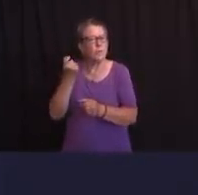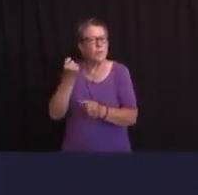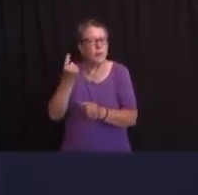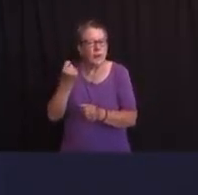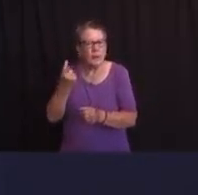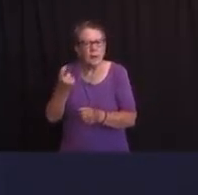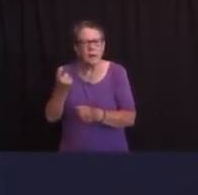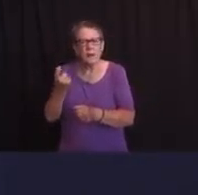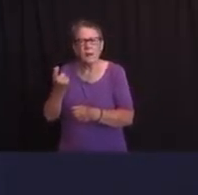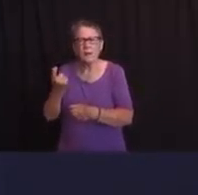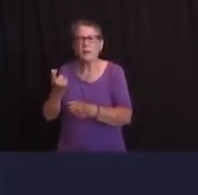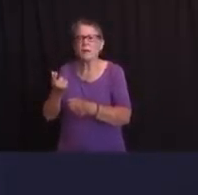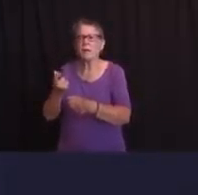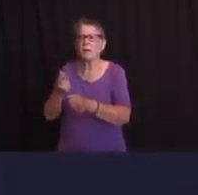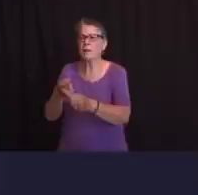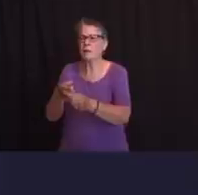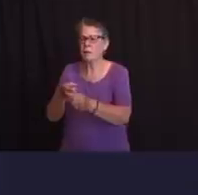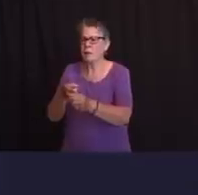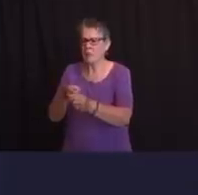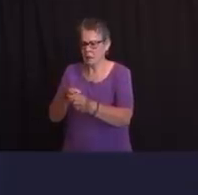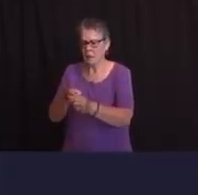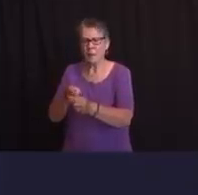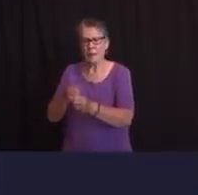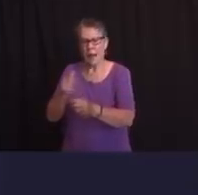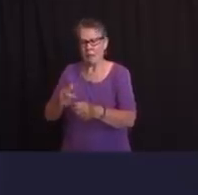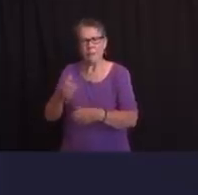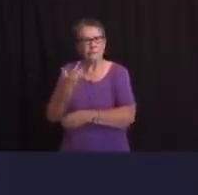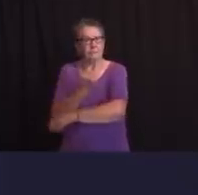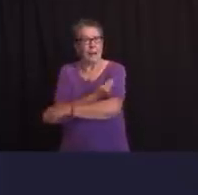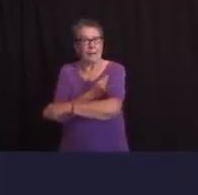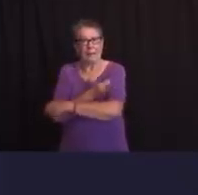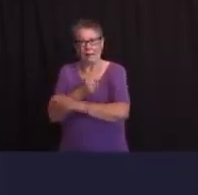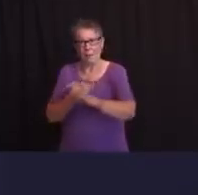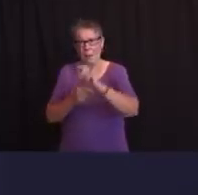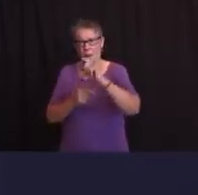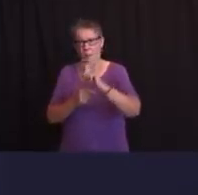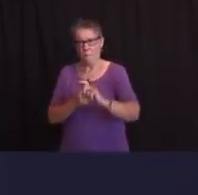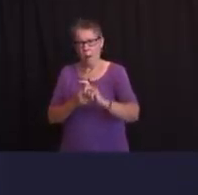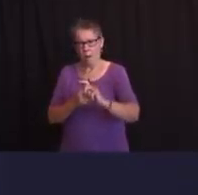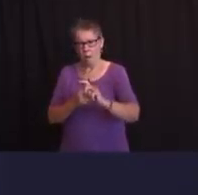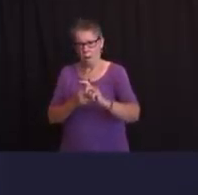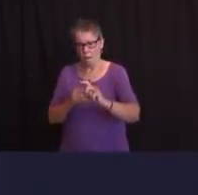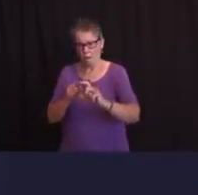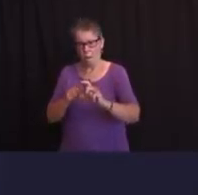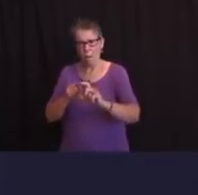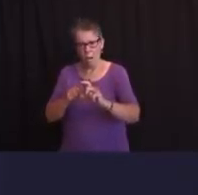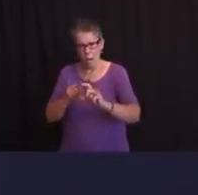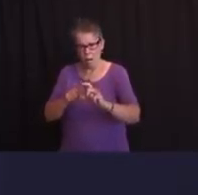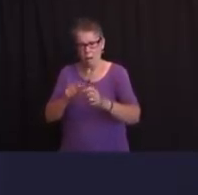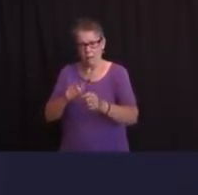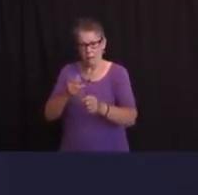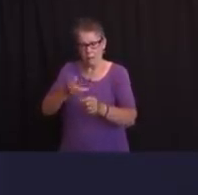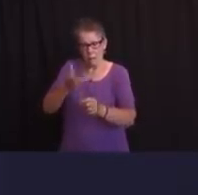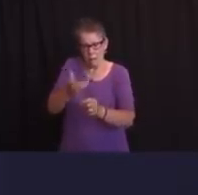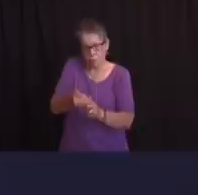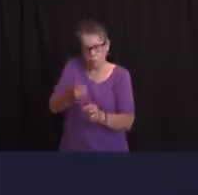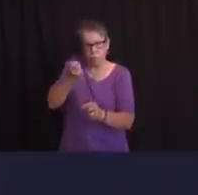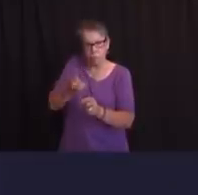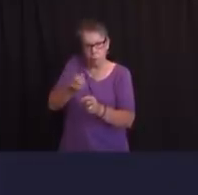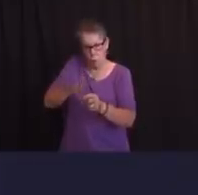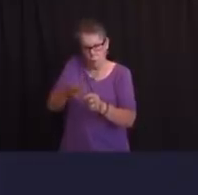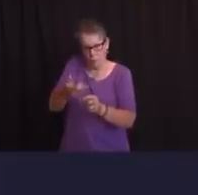some wastage as a result because we gave 3 doses out, not 5, it's